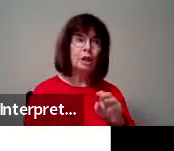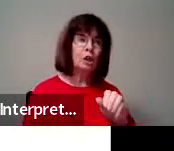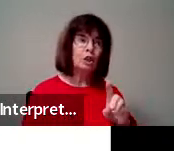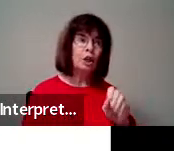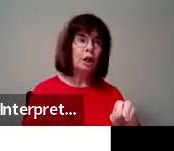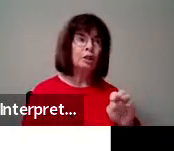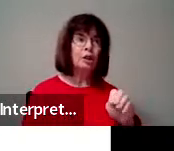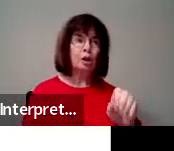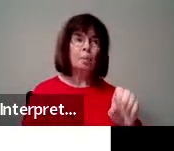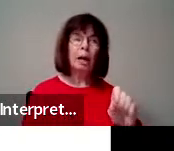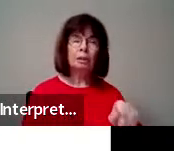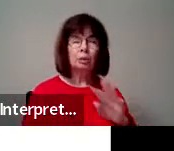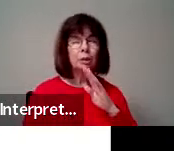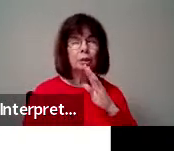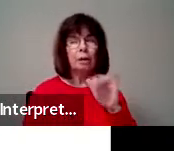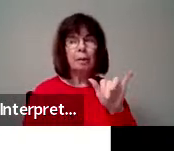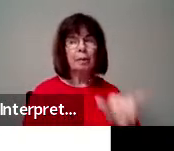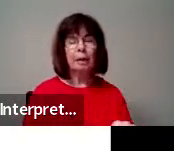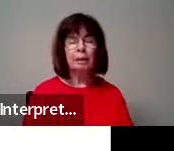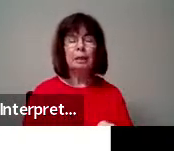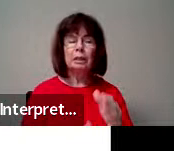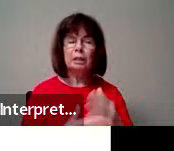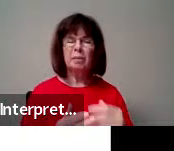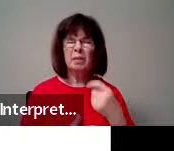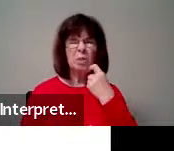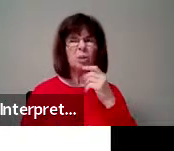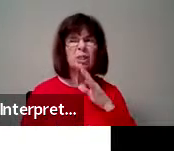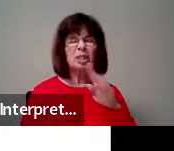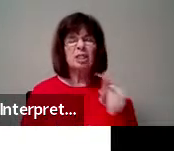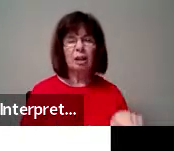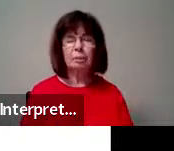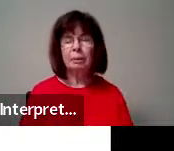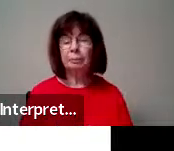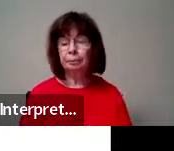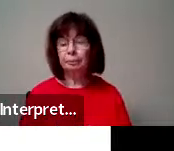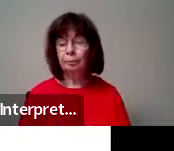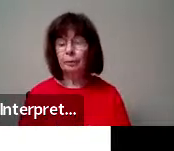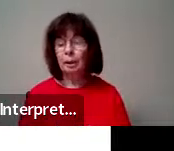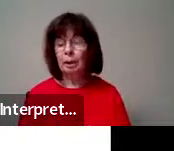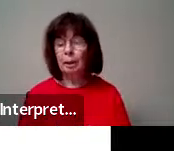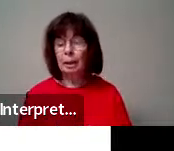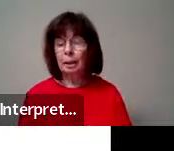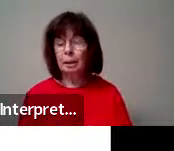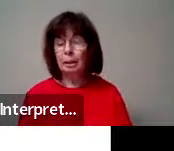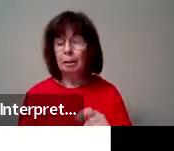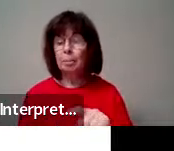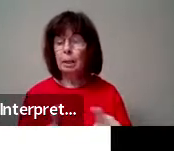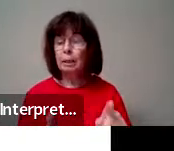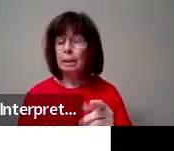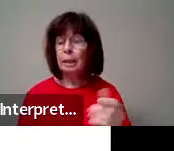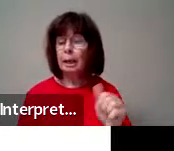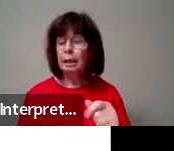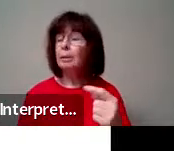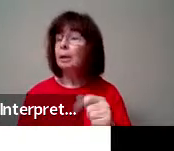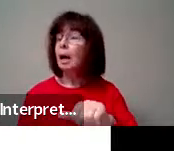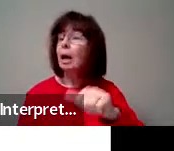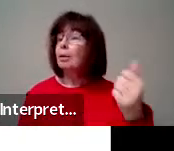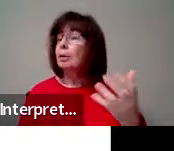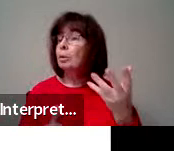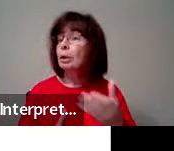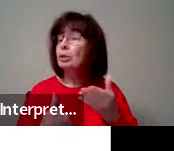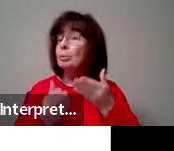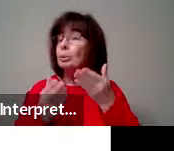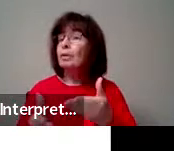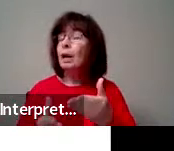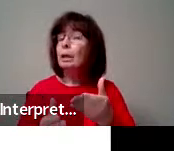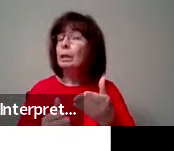speak to some of the things that Joan mentioned when he provided his updates. But is there anyone else who would like to provide an update